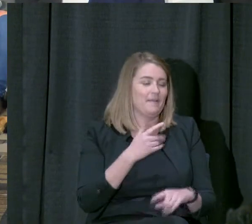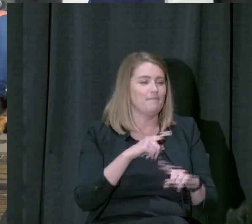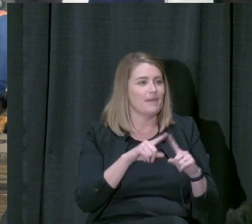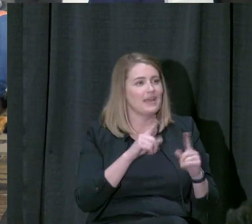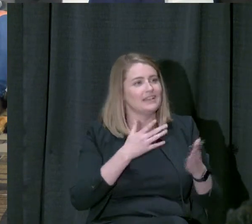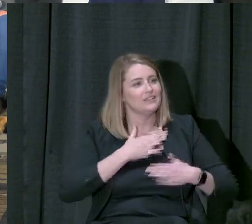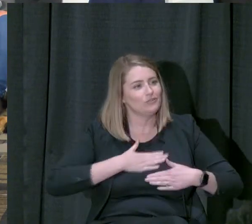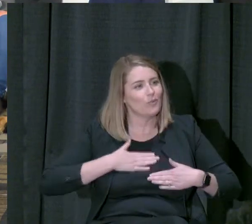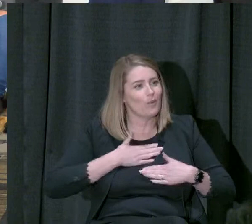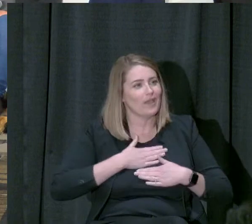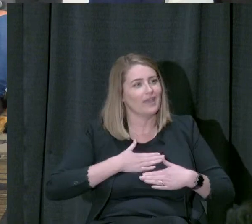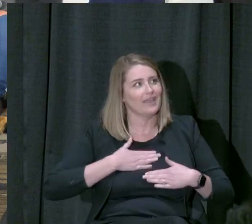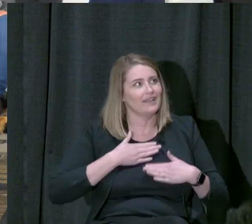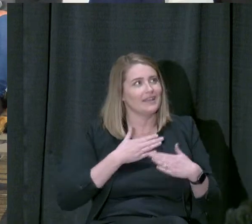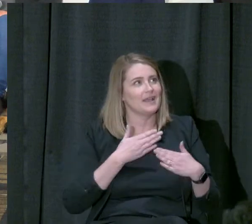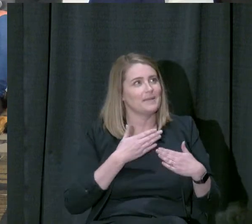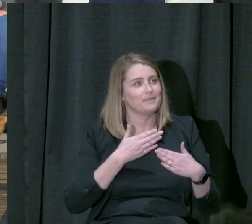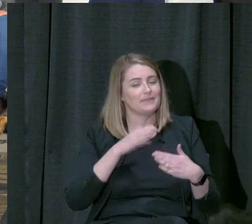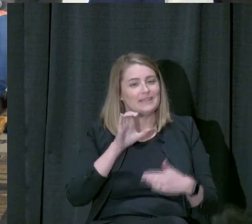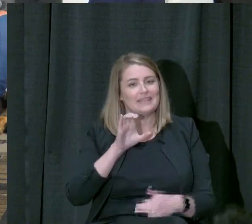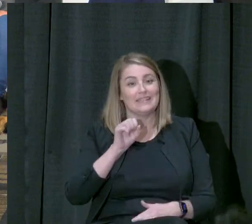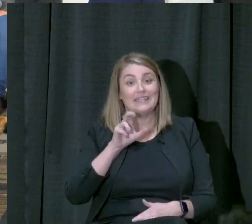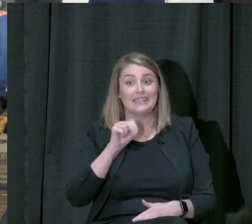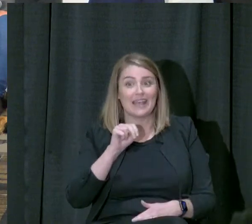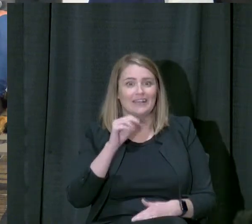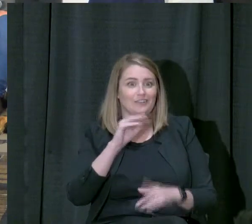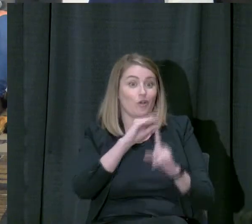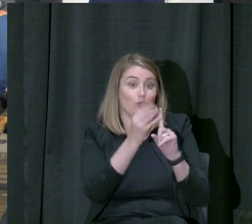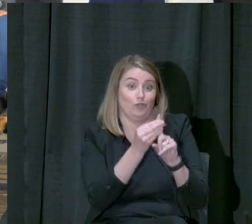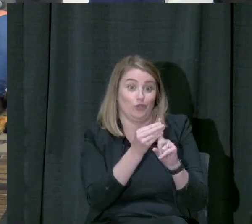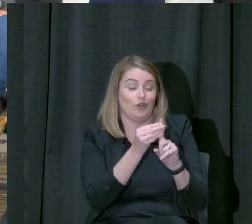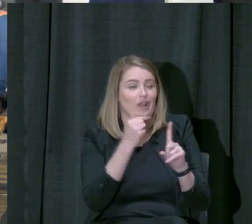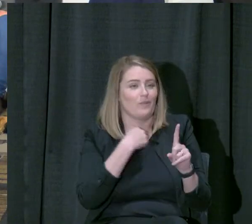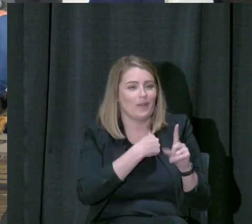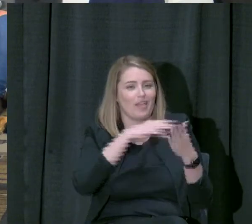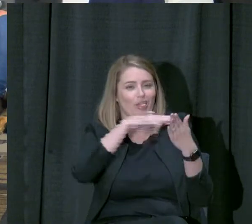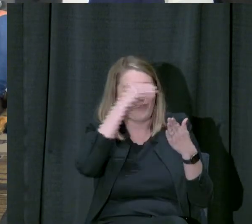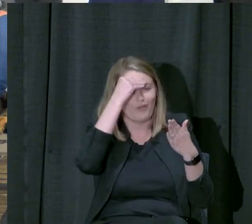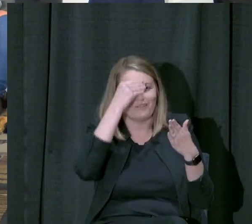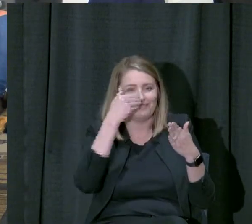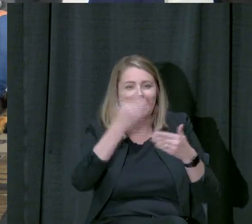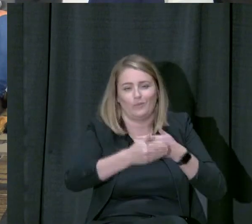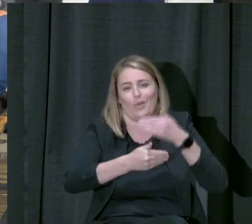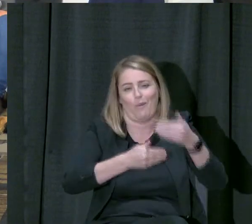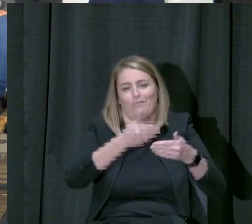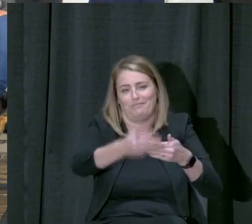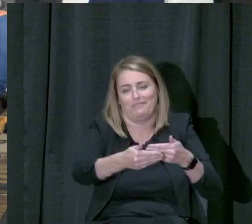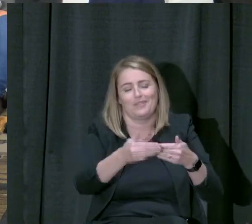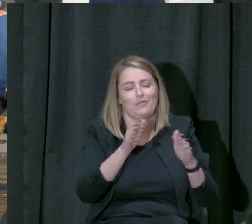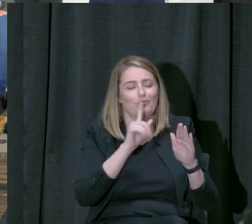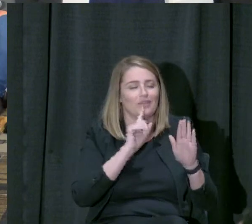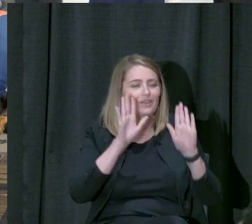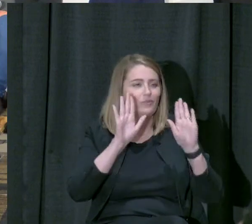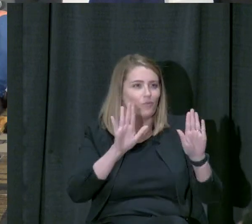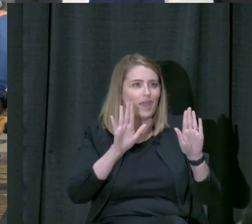enjoying the CSUN culture and learning as we go. So it's a great